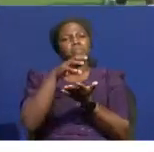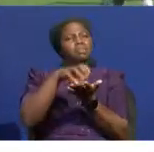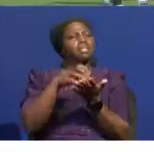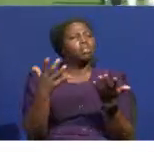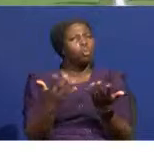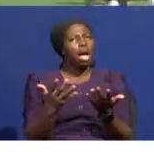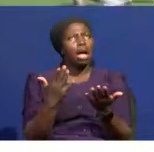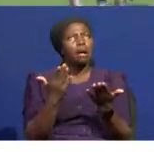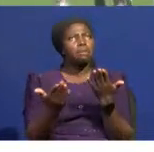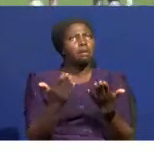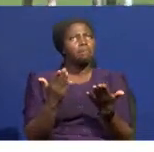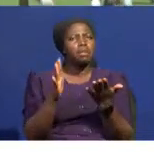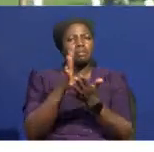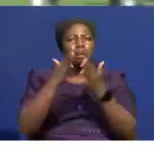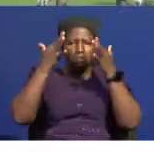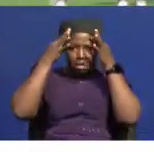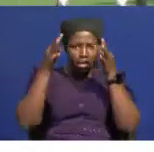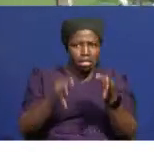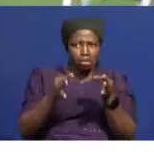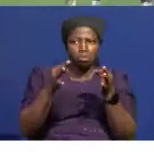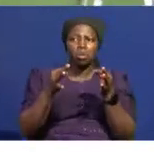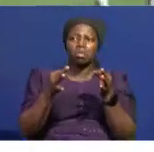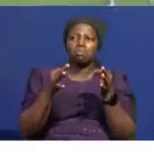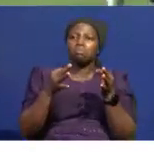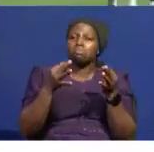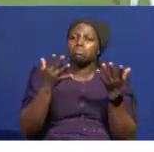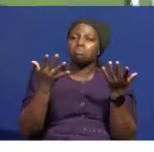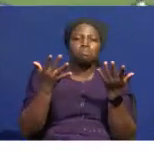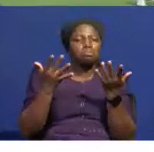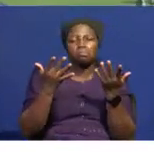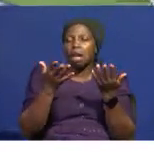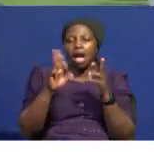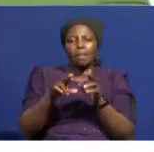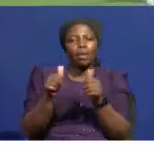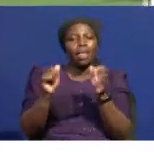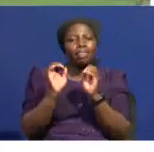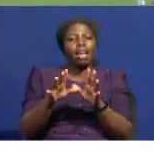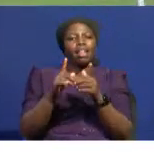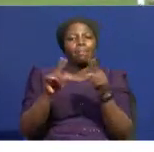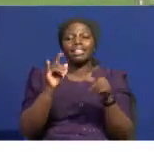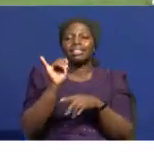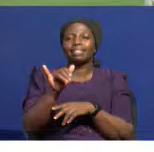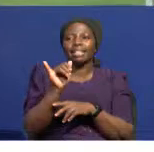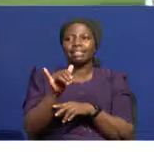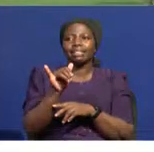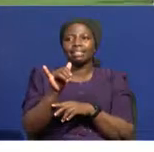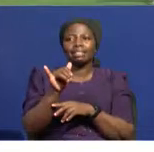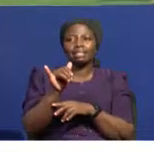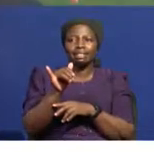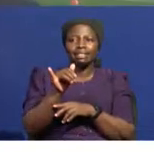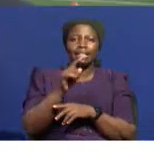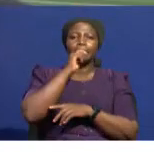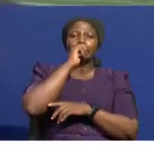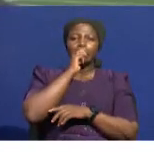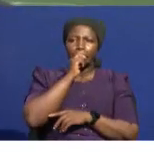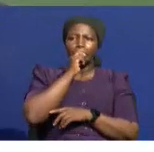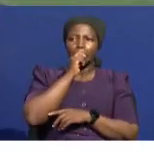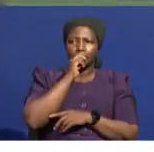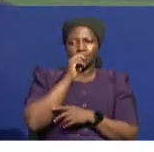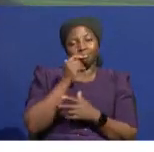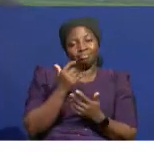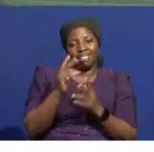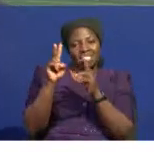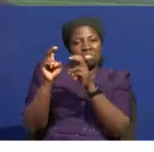maybe some decisions didn't go away, but that is at the discretion of the referee. Hatuwezi ongea sana. Kwa